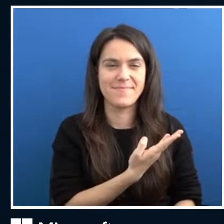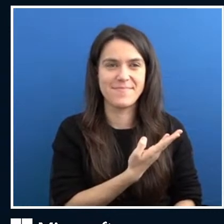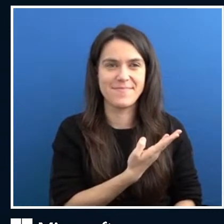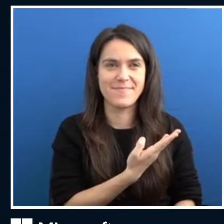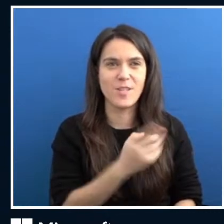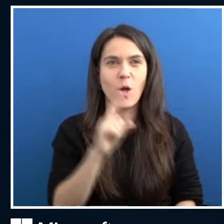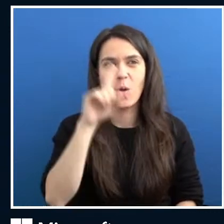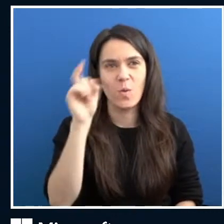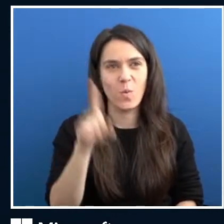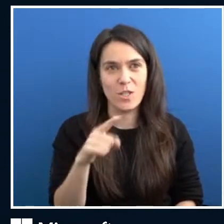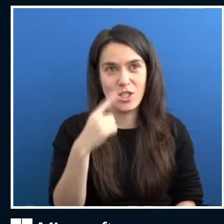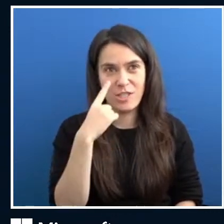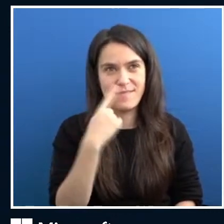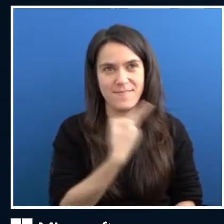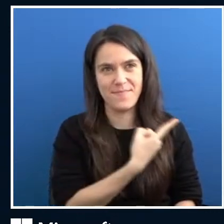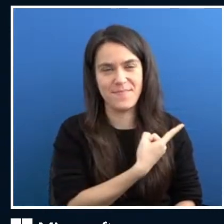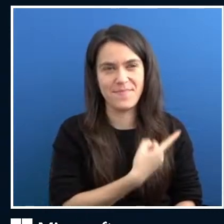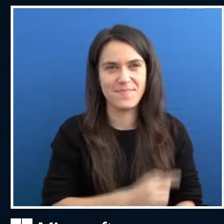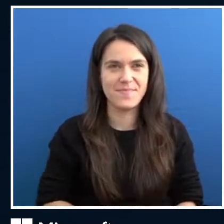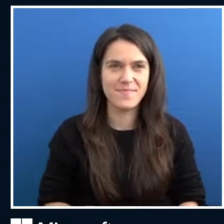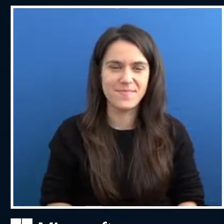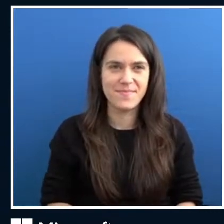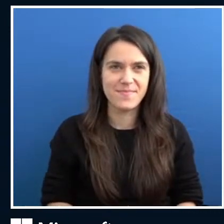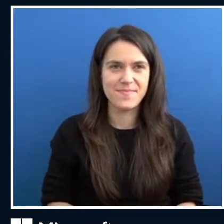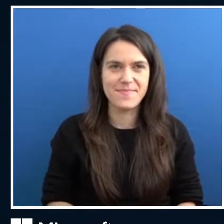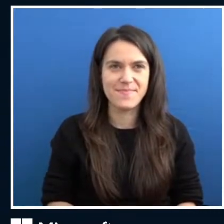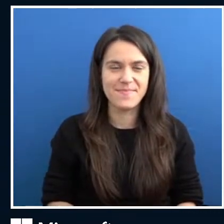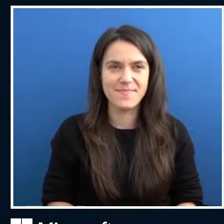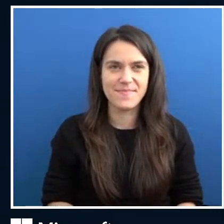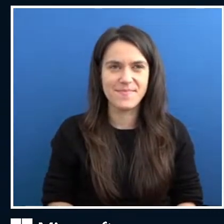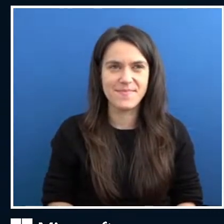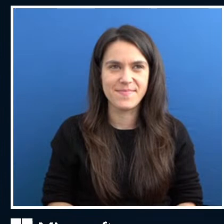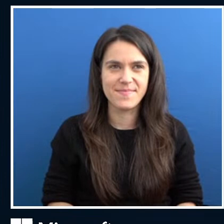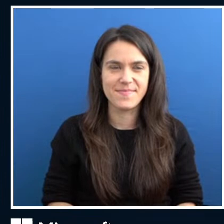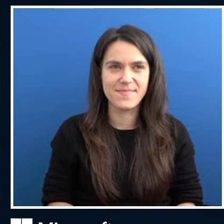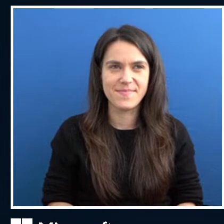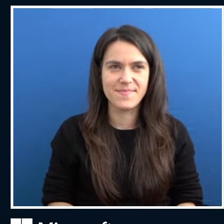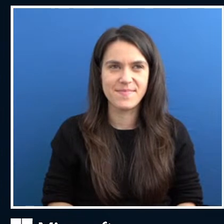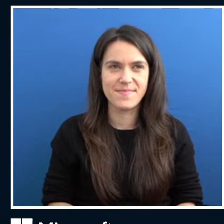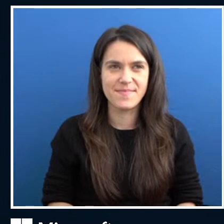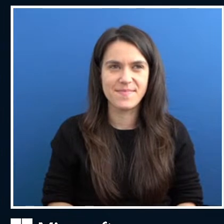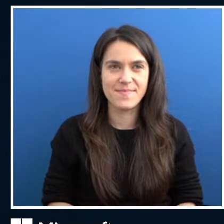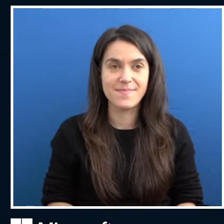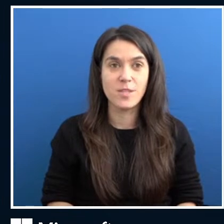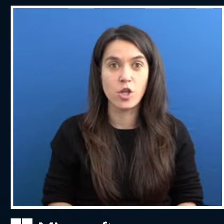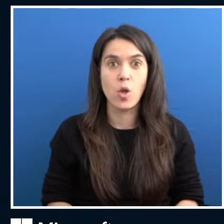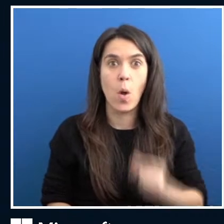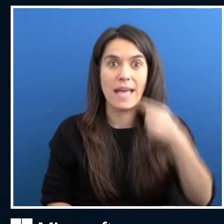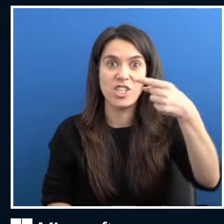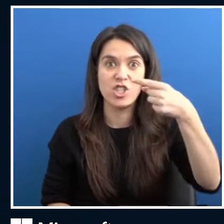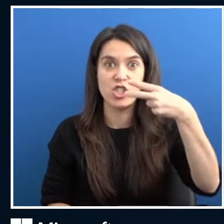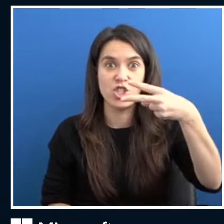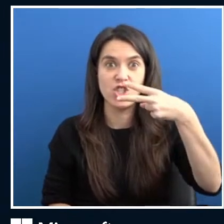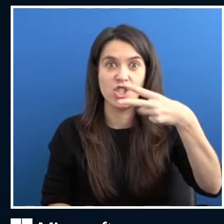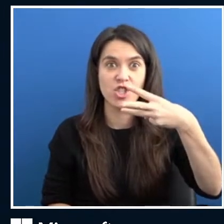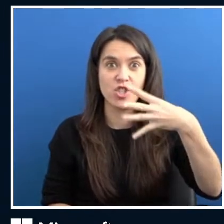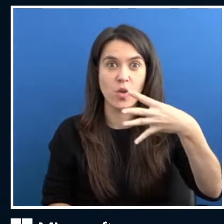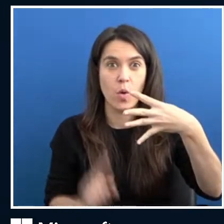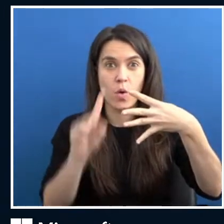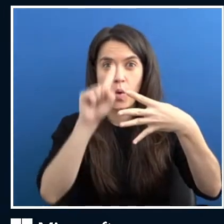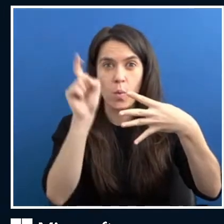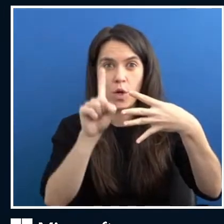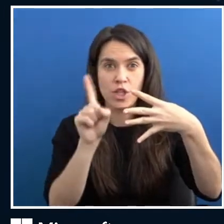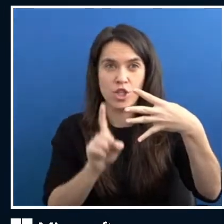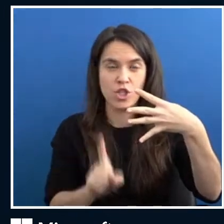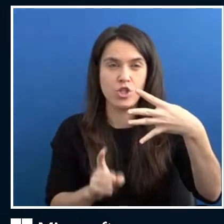So I took the text, I gave it as I want 10 questions, and then each one of them, they give the question. The question contains of